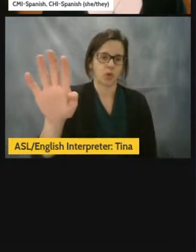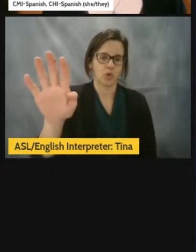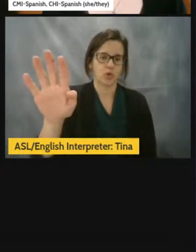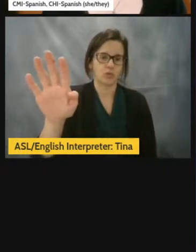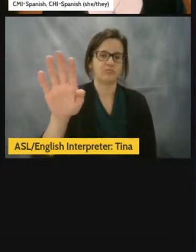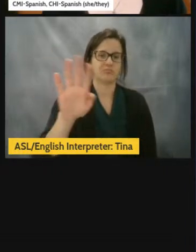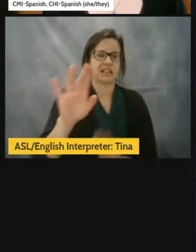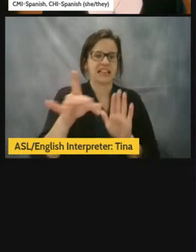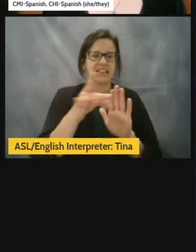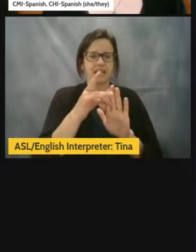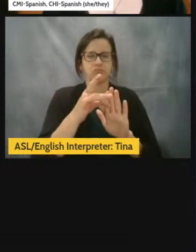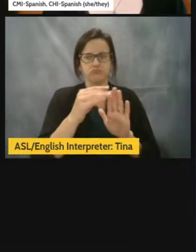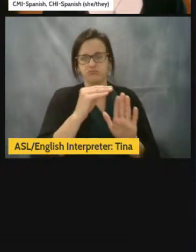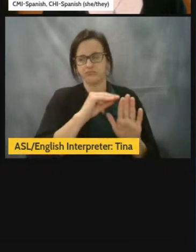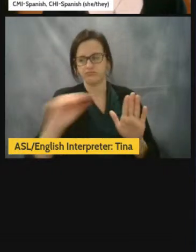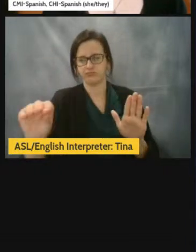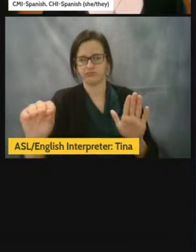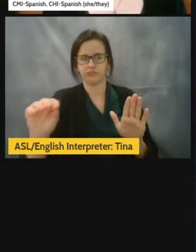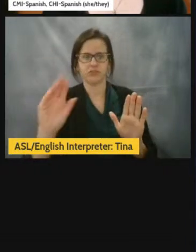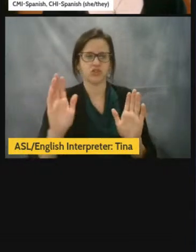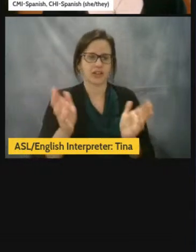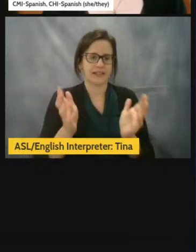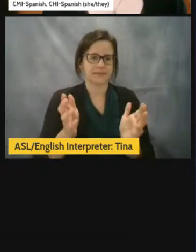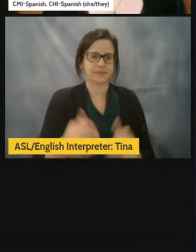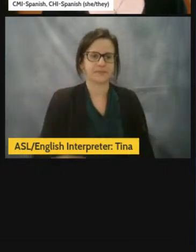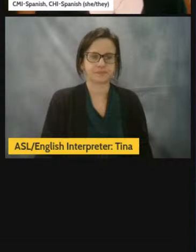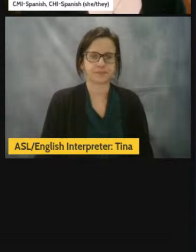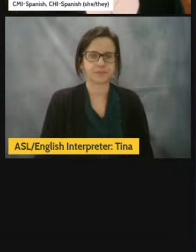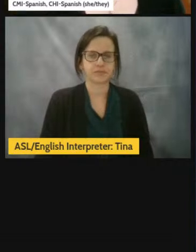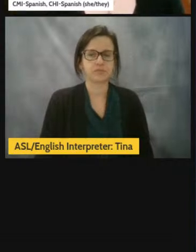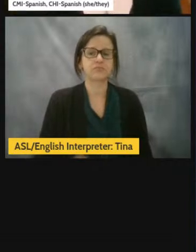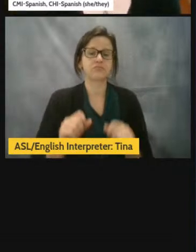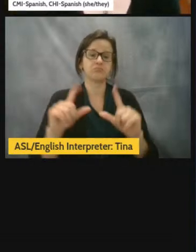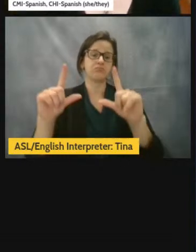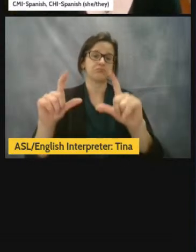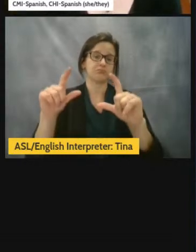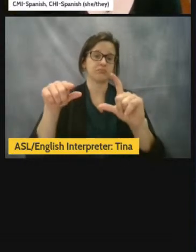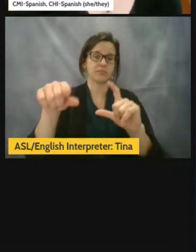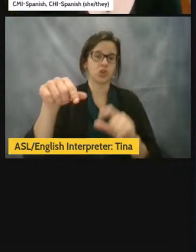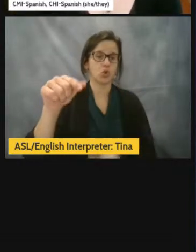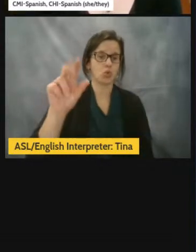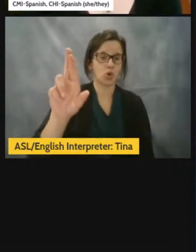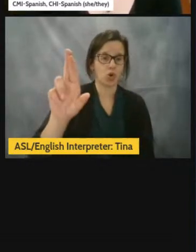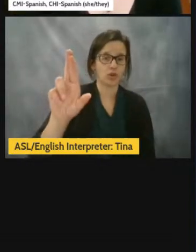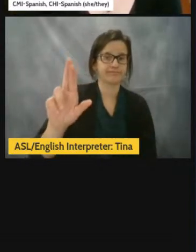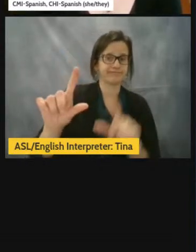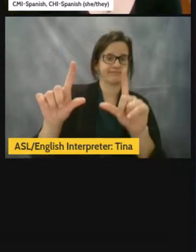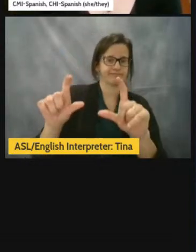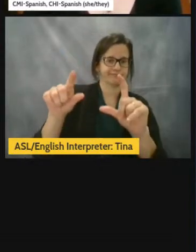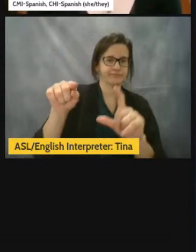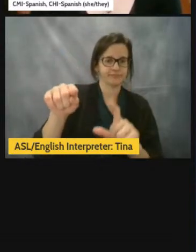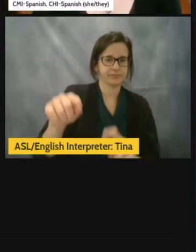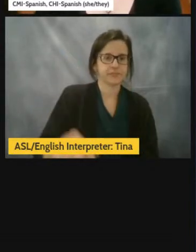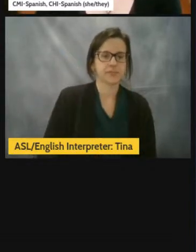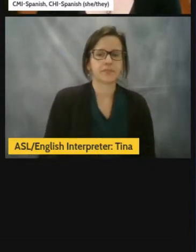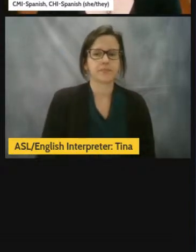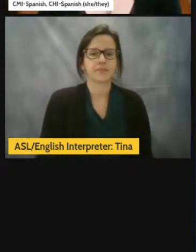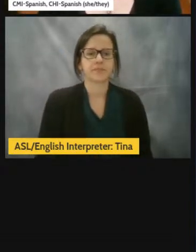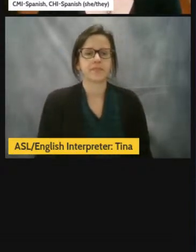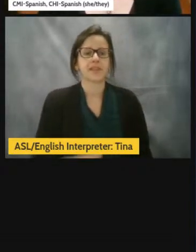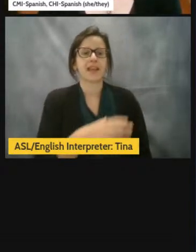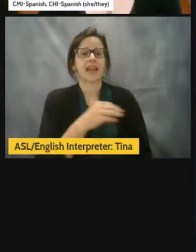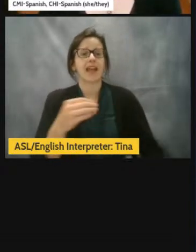the chat. Okay. You can also scan the QR code. And I would like to thank